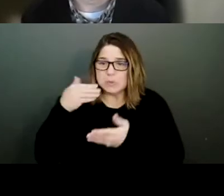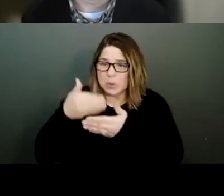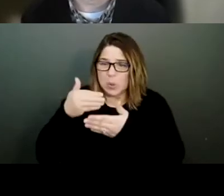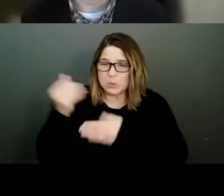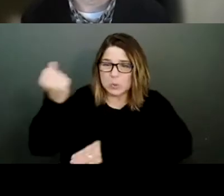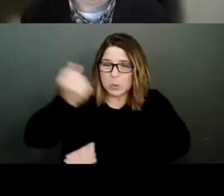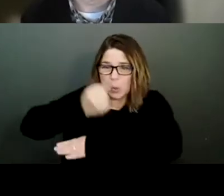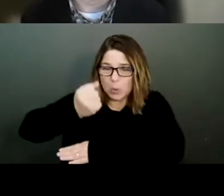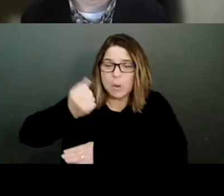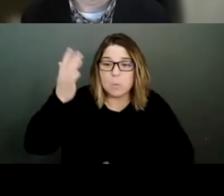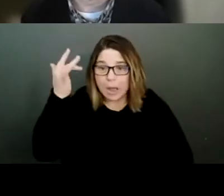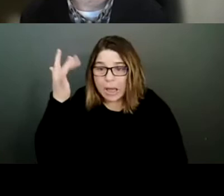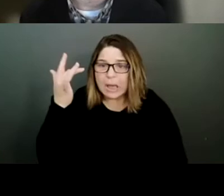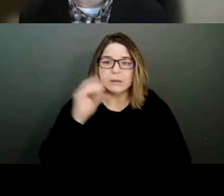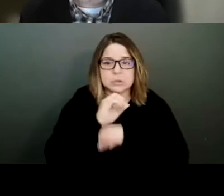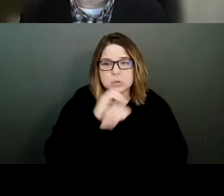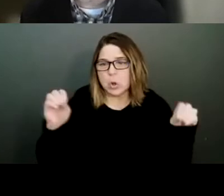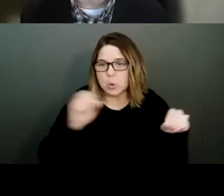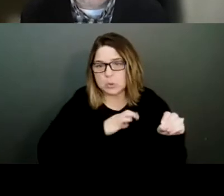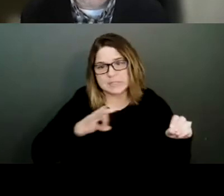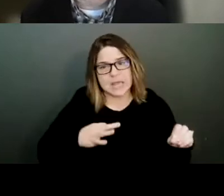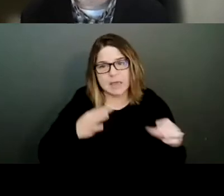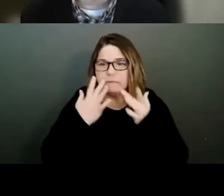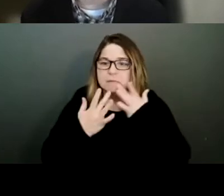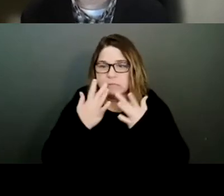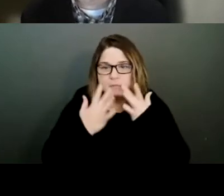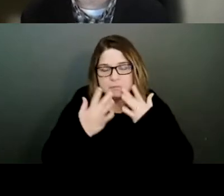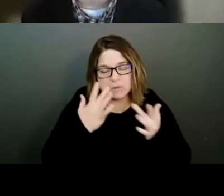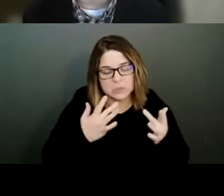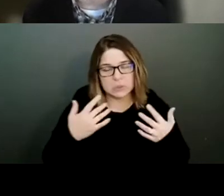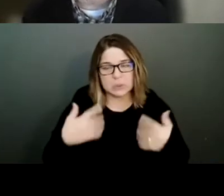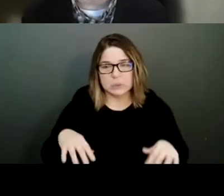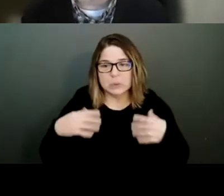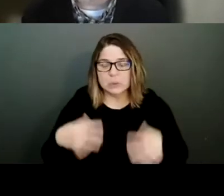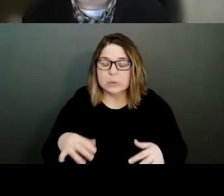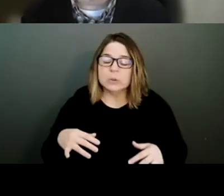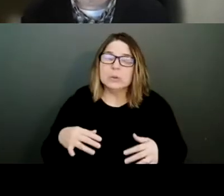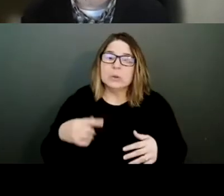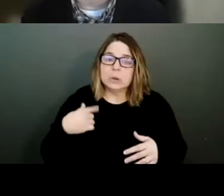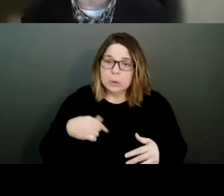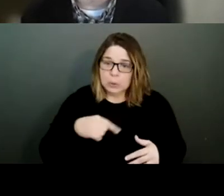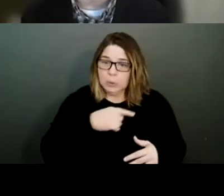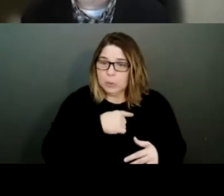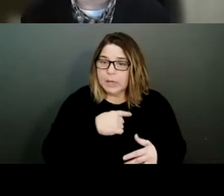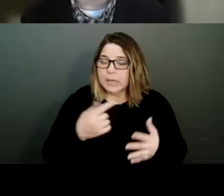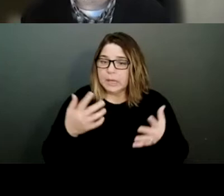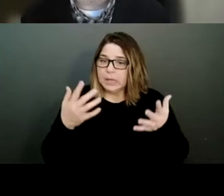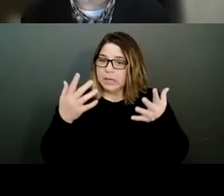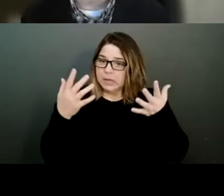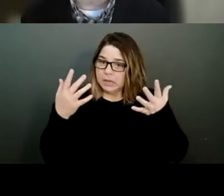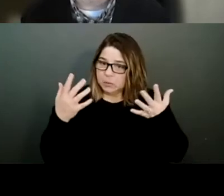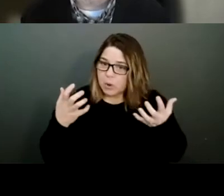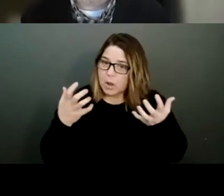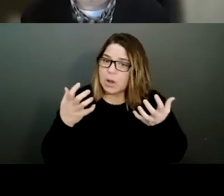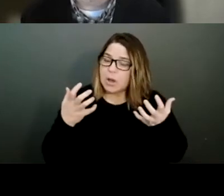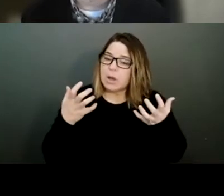to workforce shortage issues. So today, we want to acknowledge the contributions of both informal and